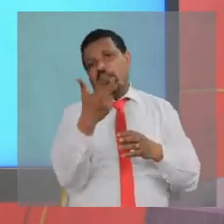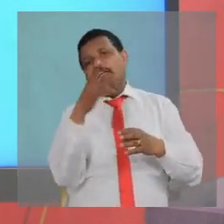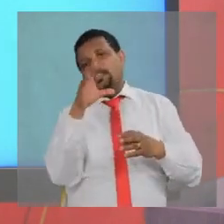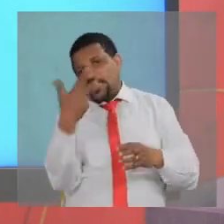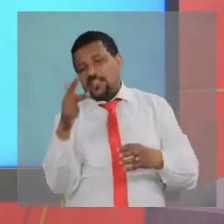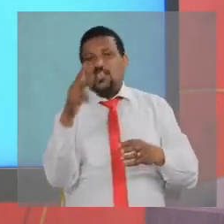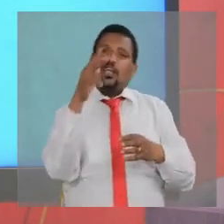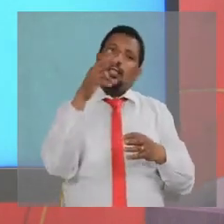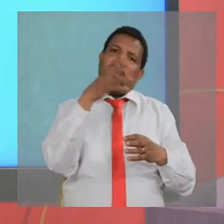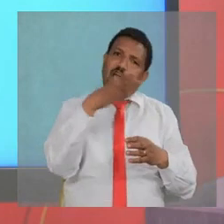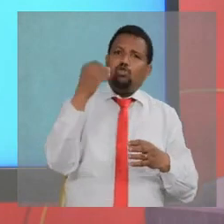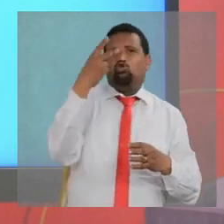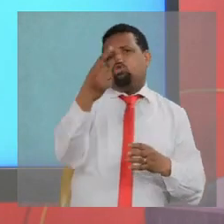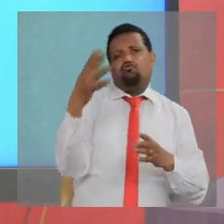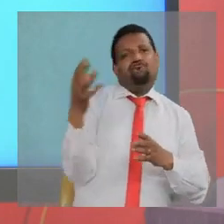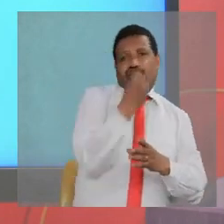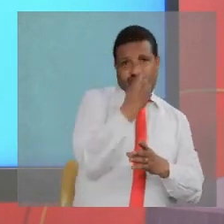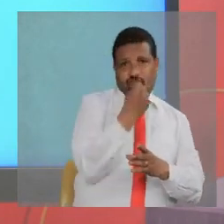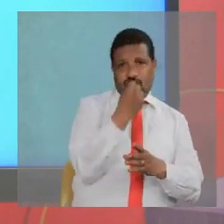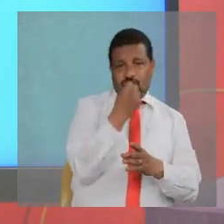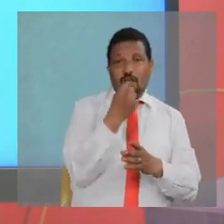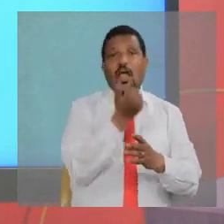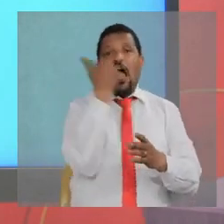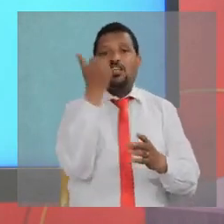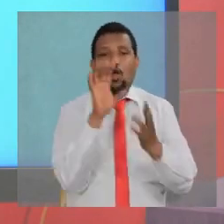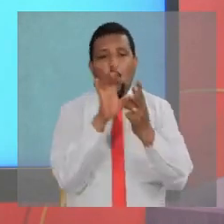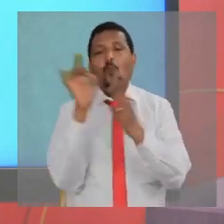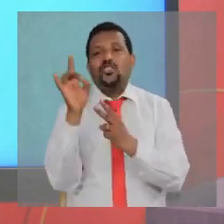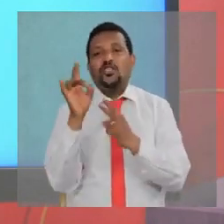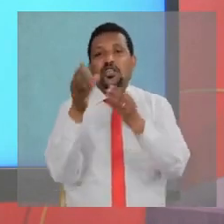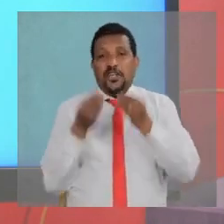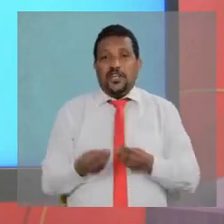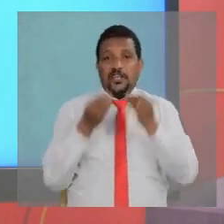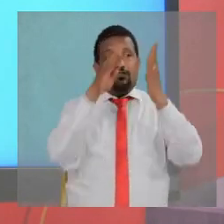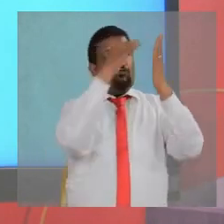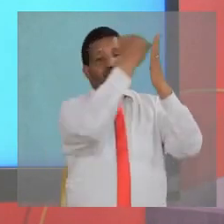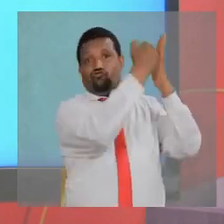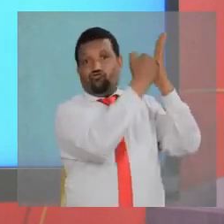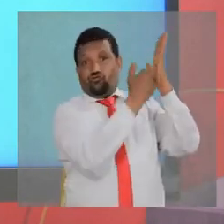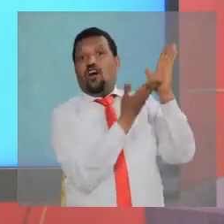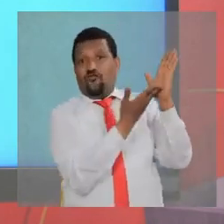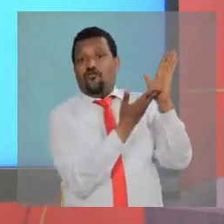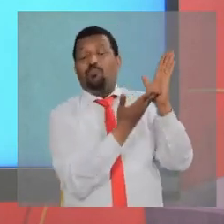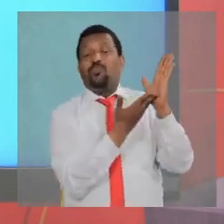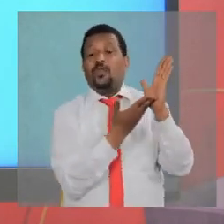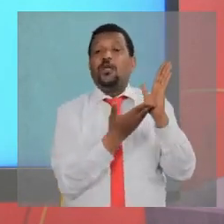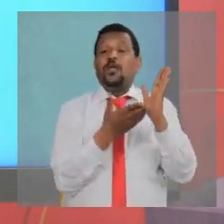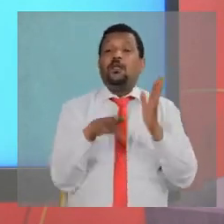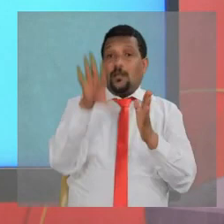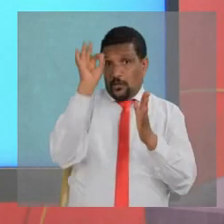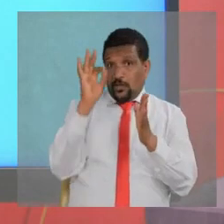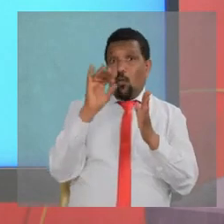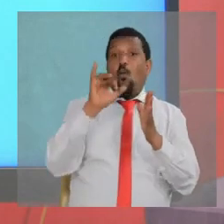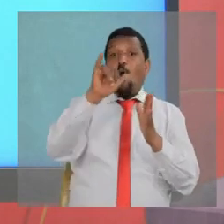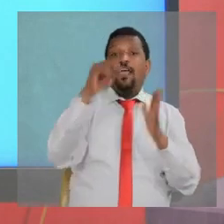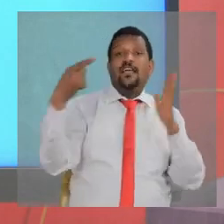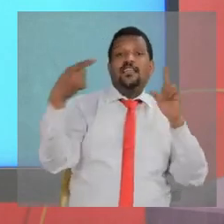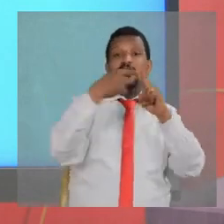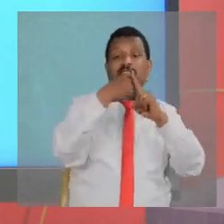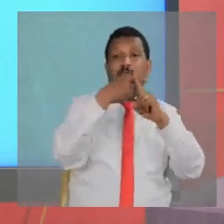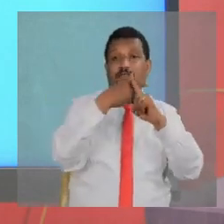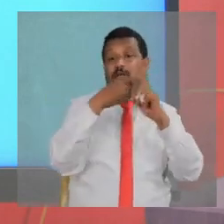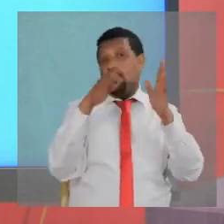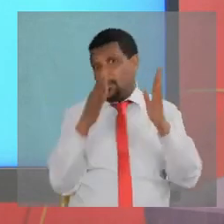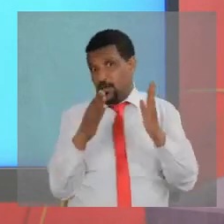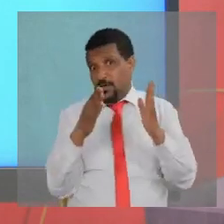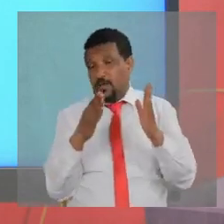and 2, and other options from the given schedule. So in order to get the y-intercept b,